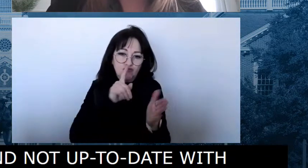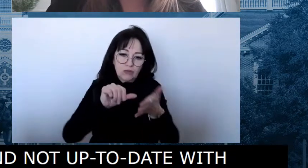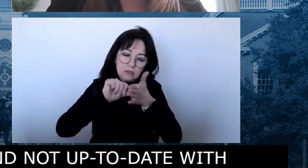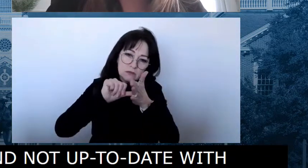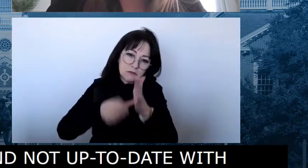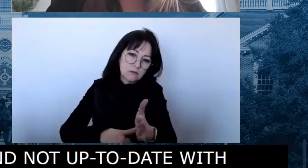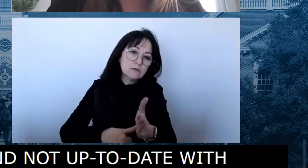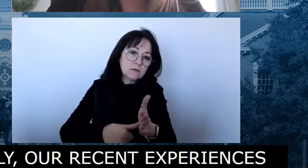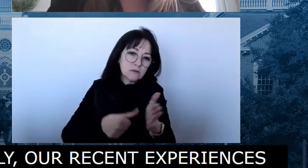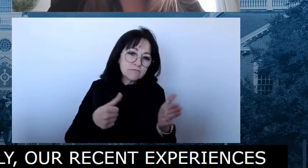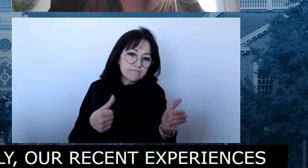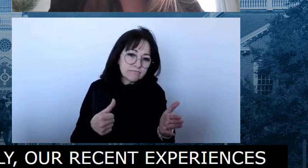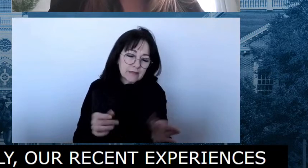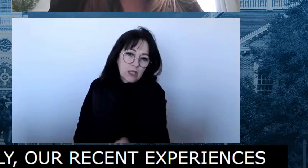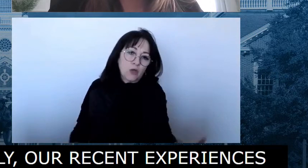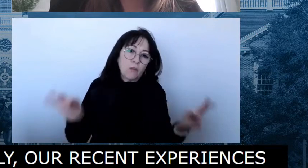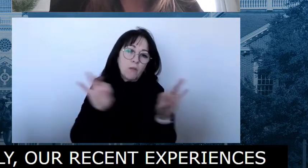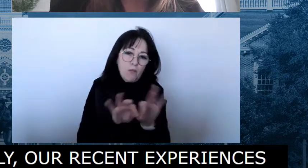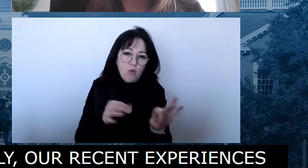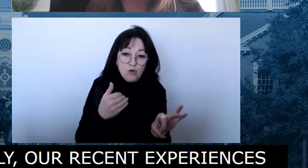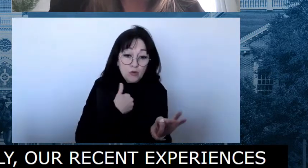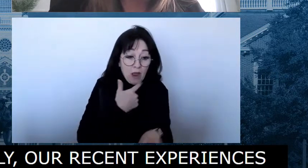and to have that booster.